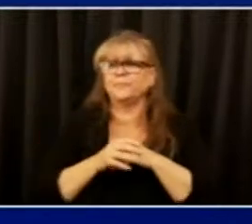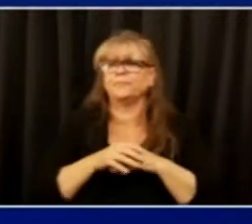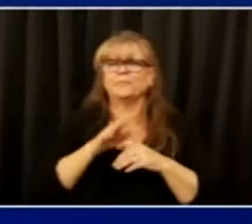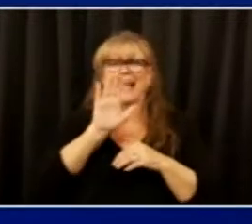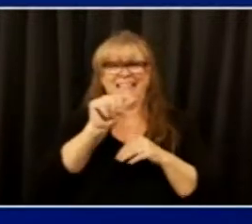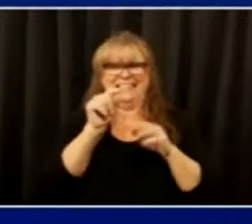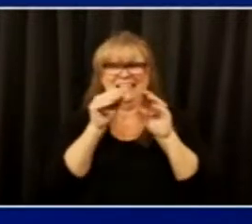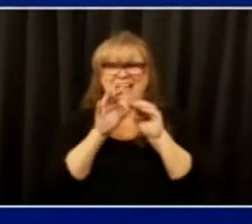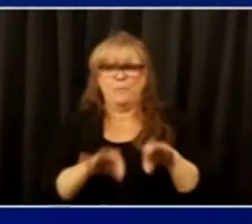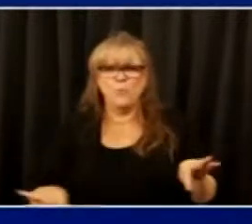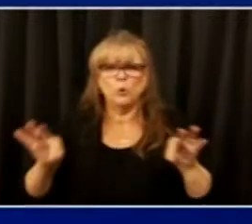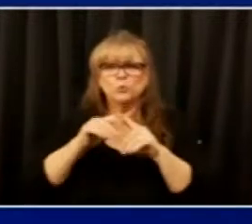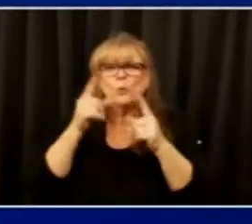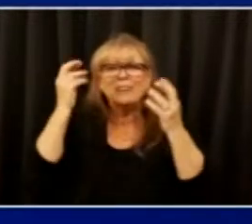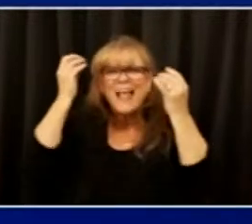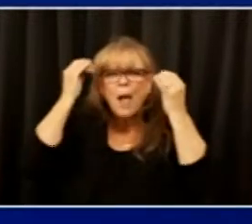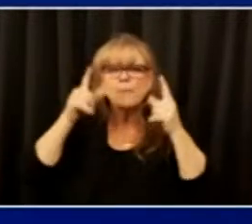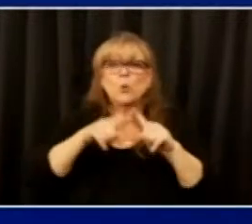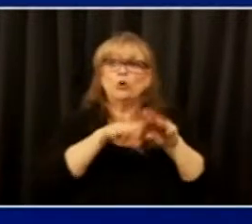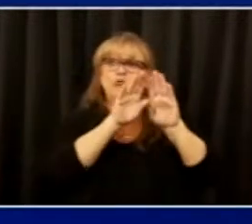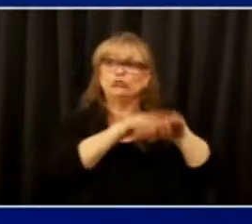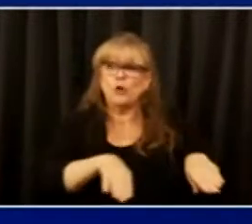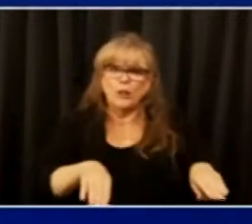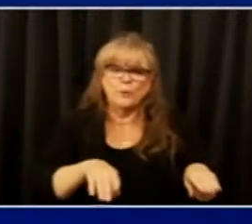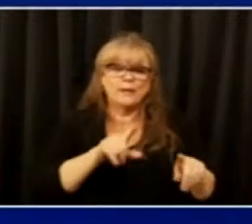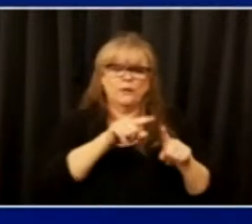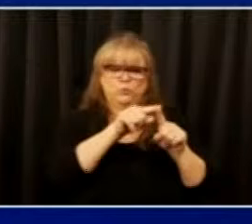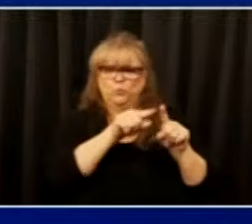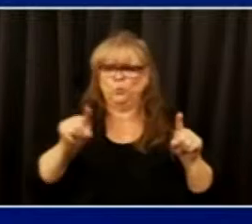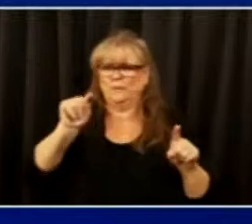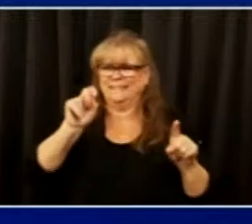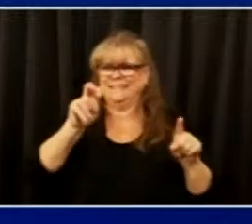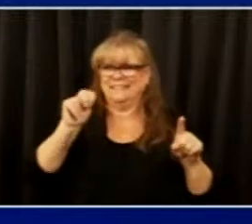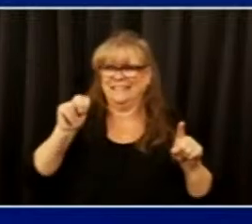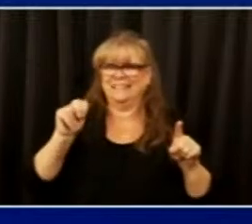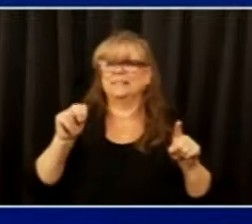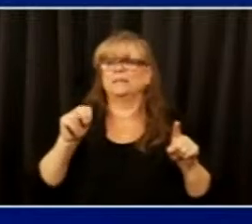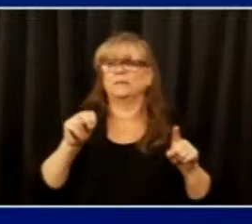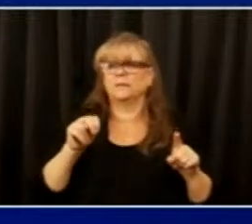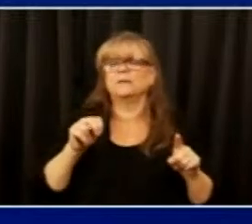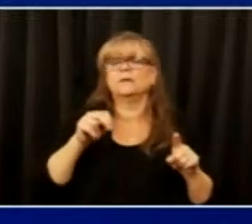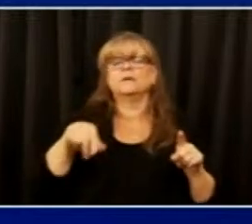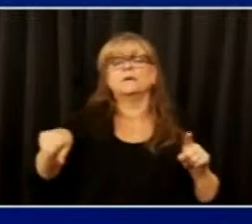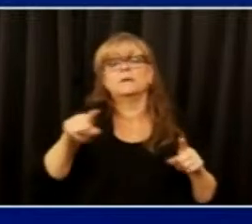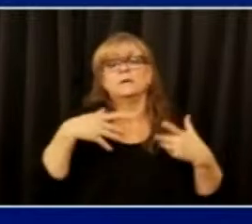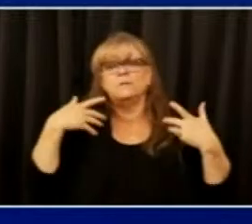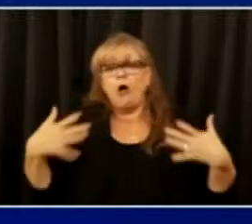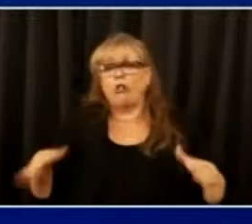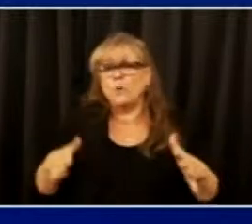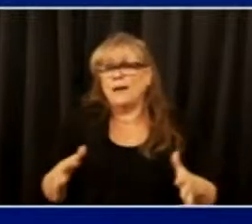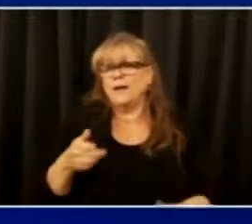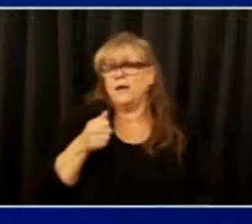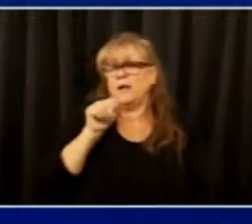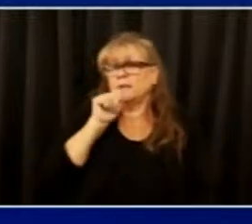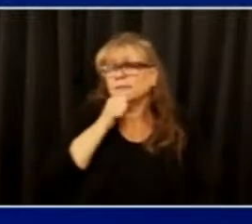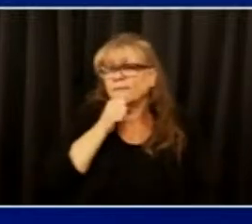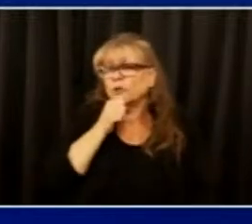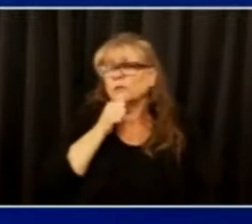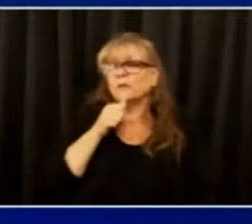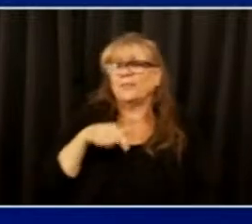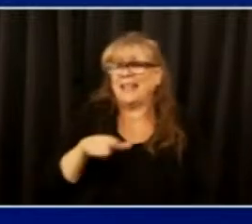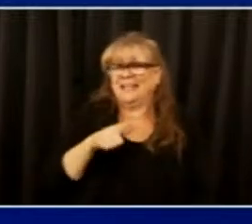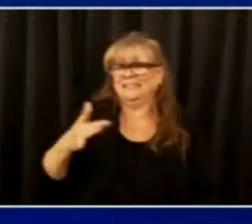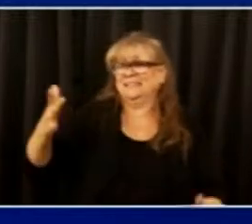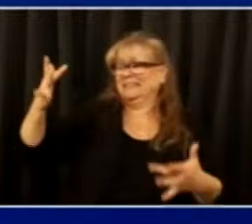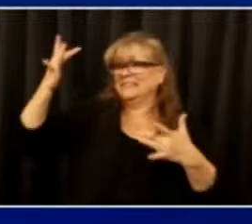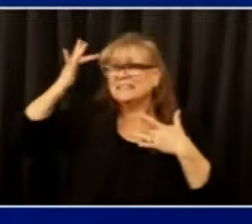children and the adolescents who have had to endure this pandemic along with the rest of us, who've had to either battle infection themselves, have dealt